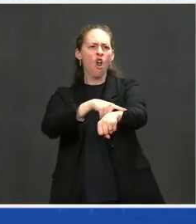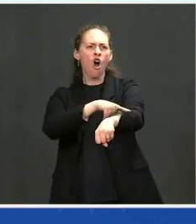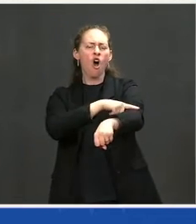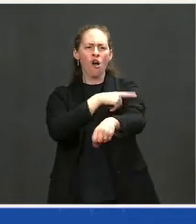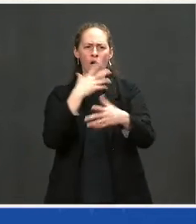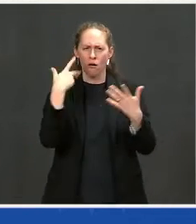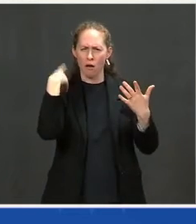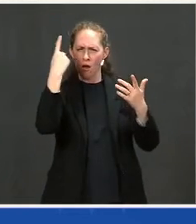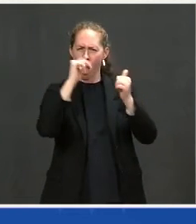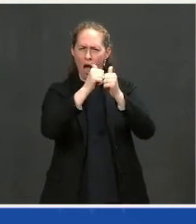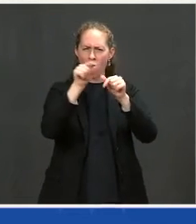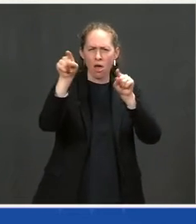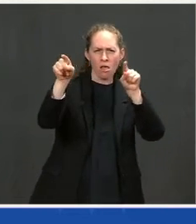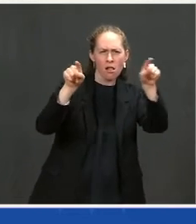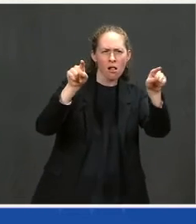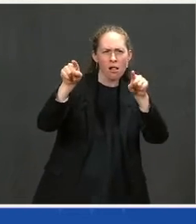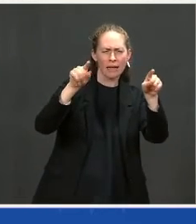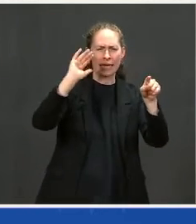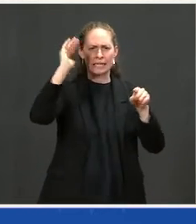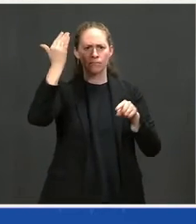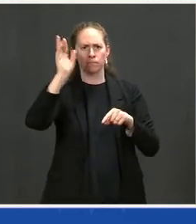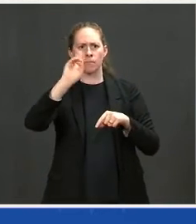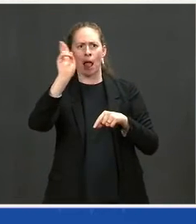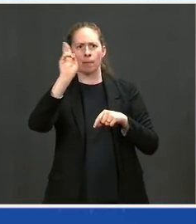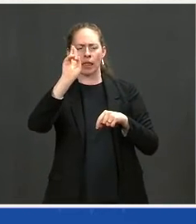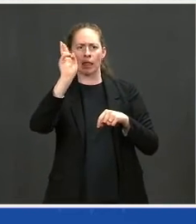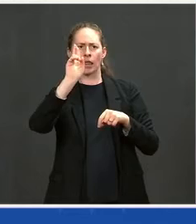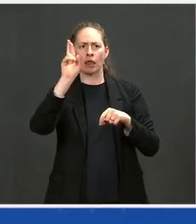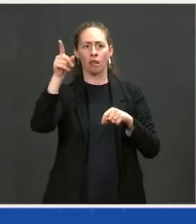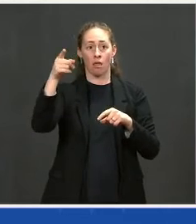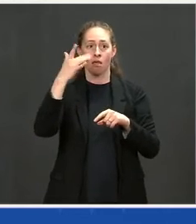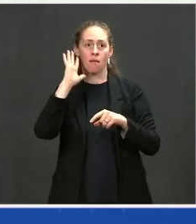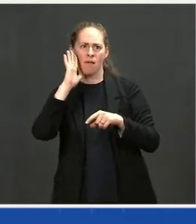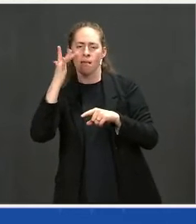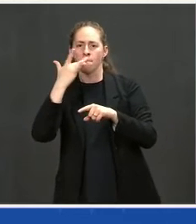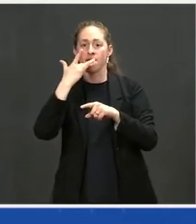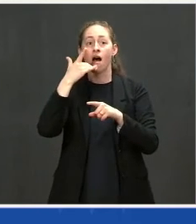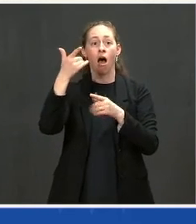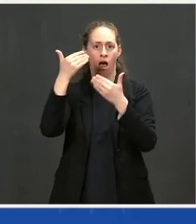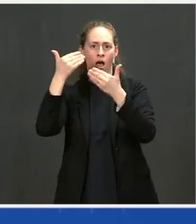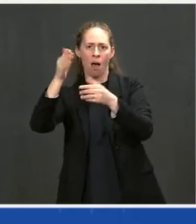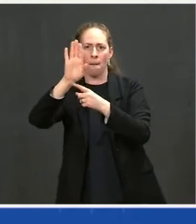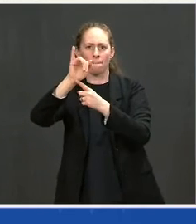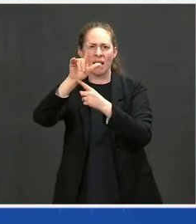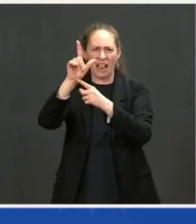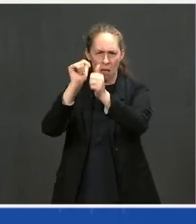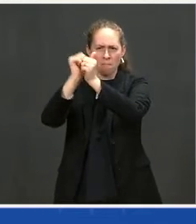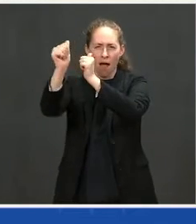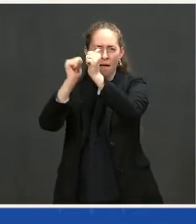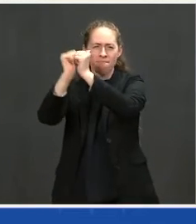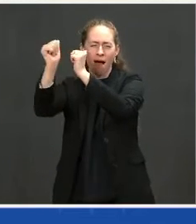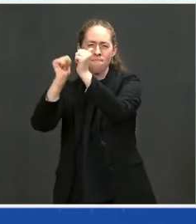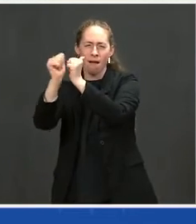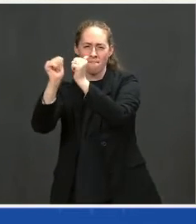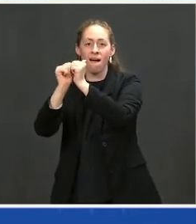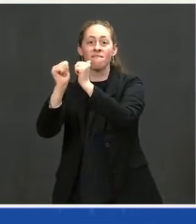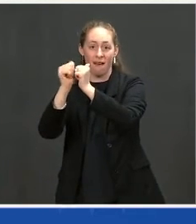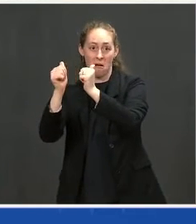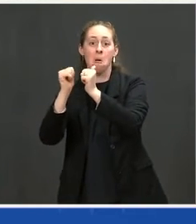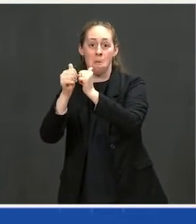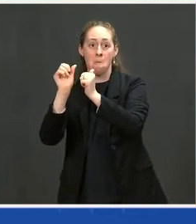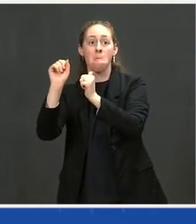Republicans who are passing bill after bill trying to restrict voting rights. Chuck Schumer is calling it an existential threat